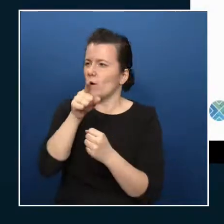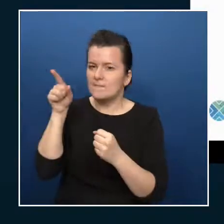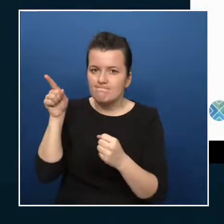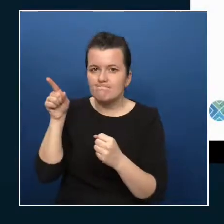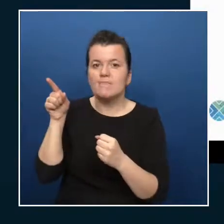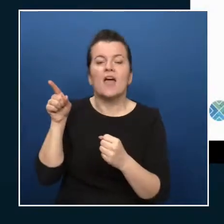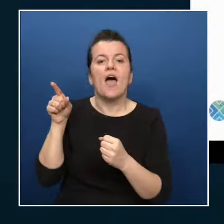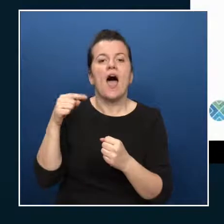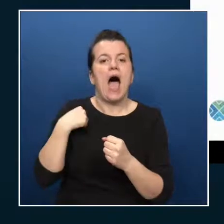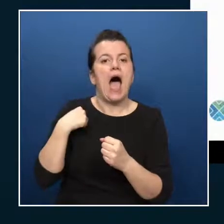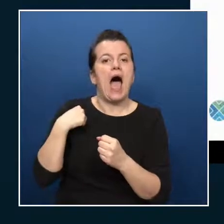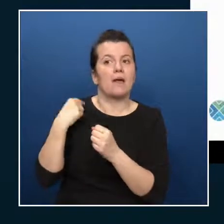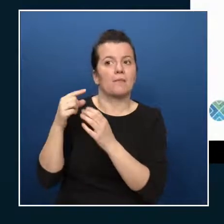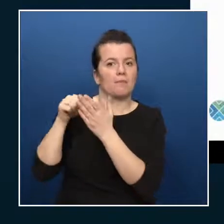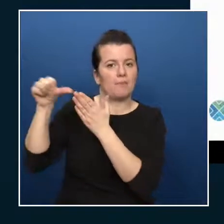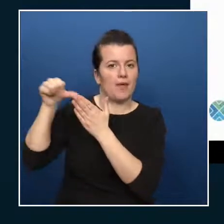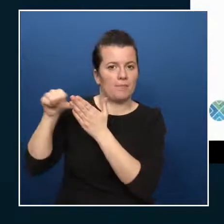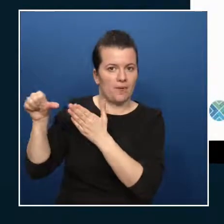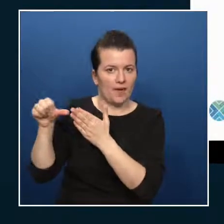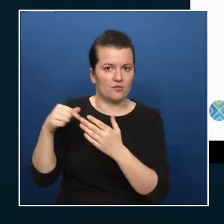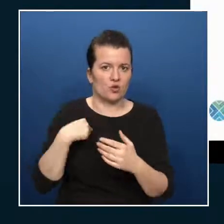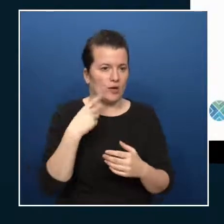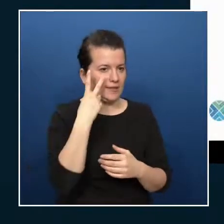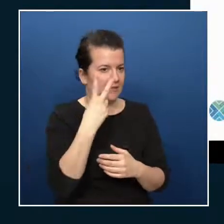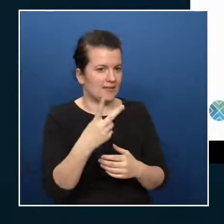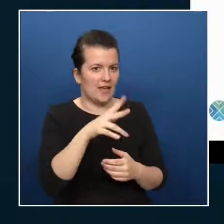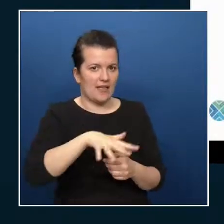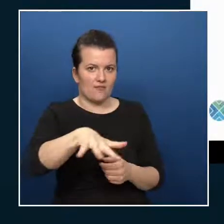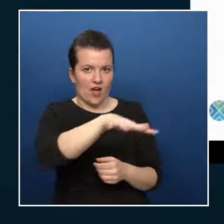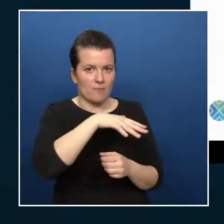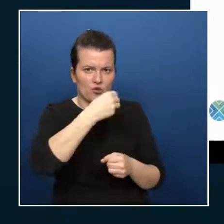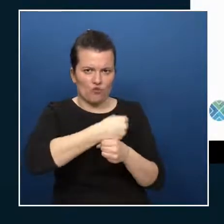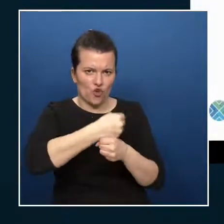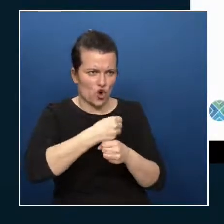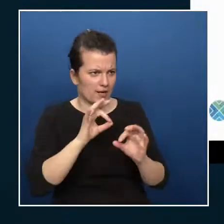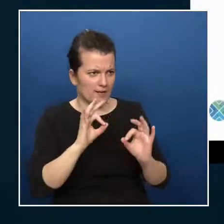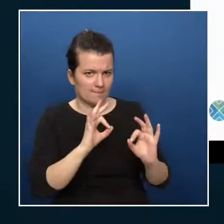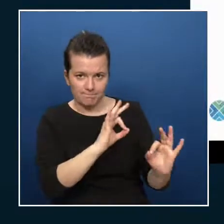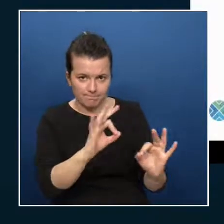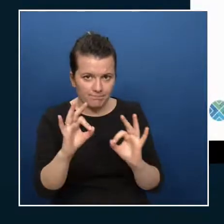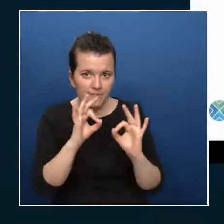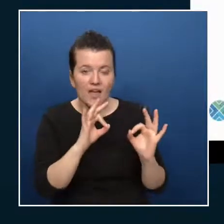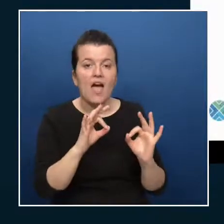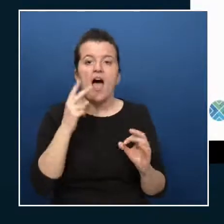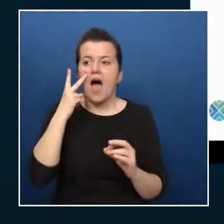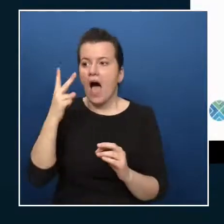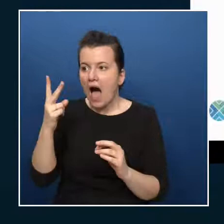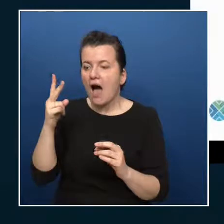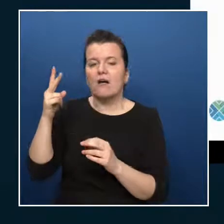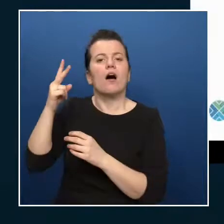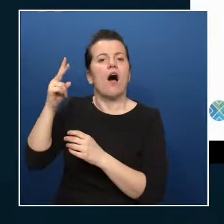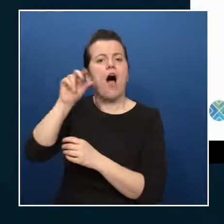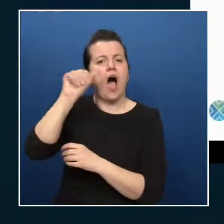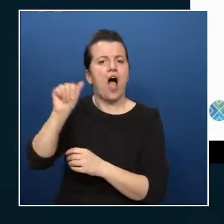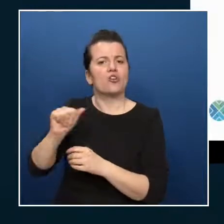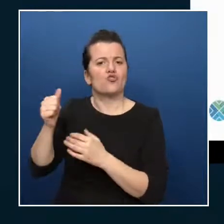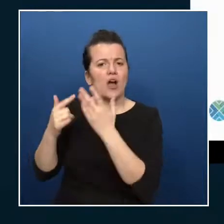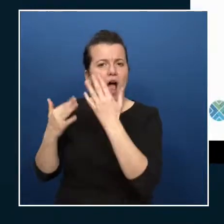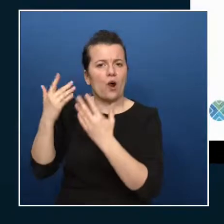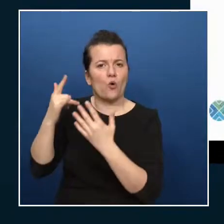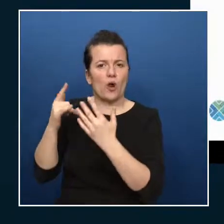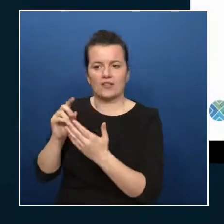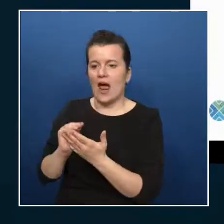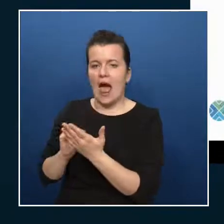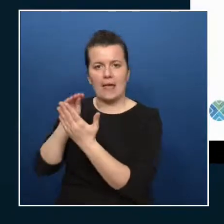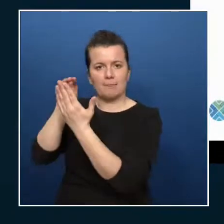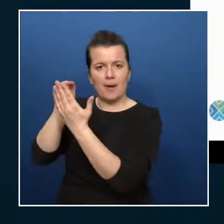the requirements of your workload or your environment. And then you can use the Azure pricing calculator to estimate your